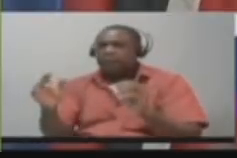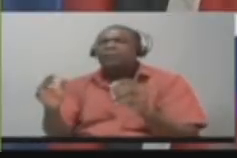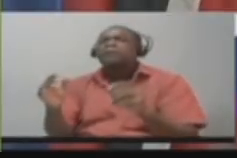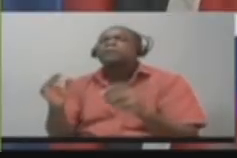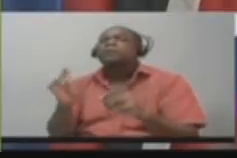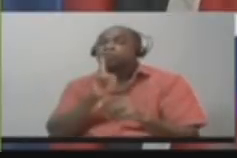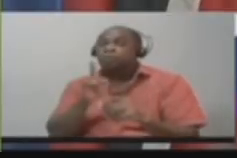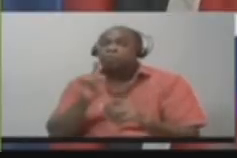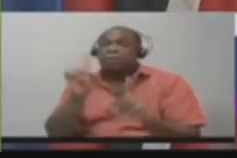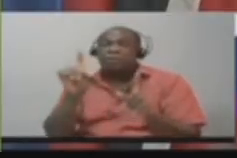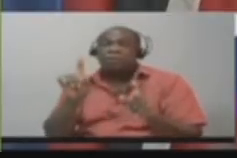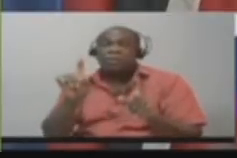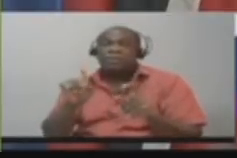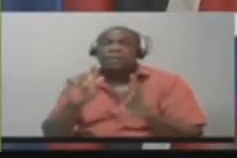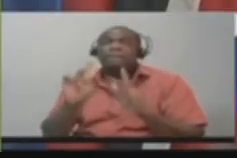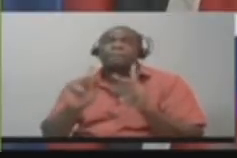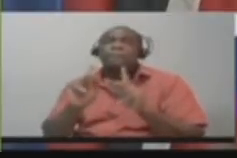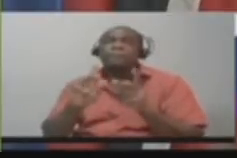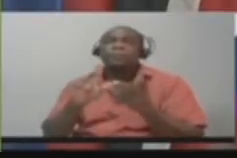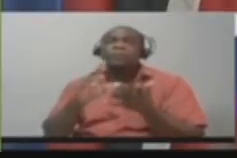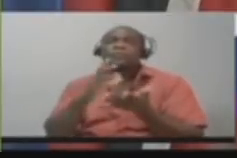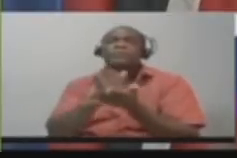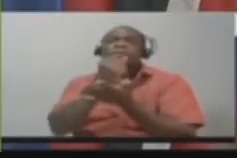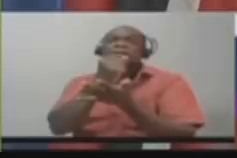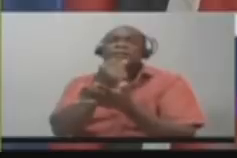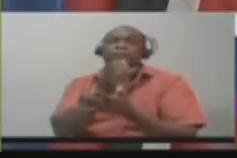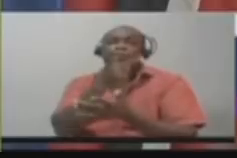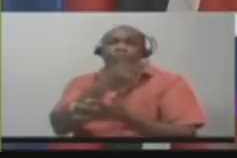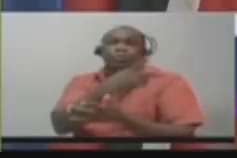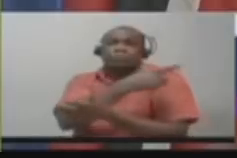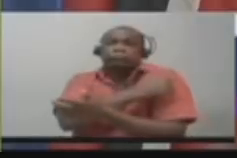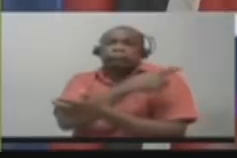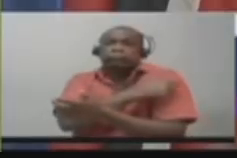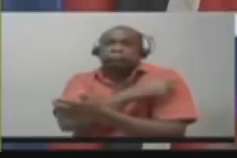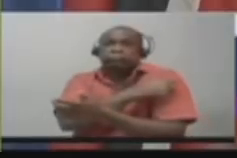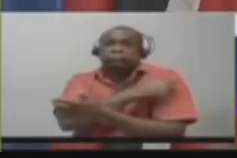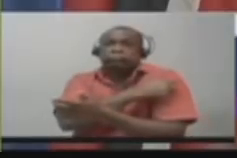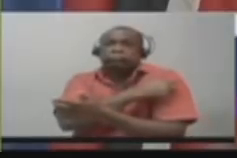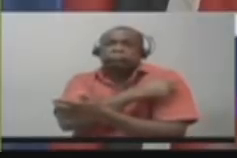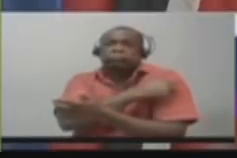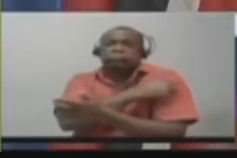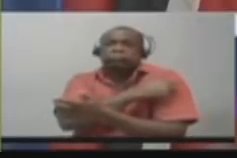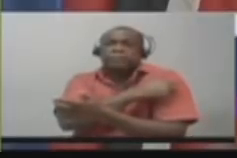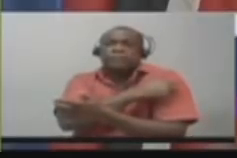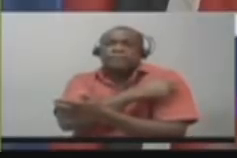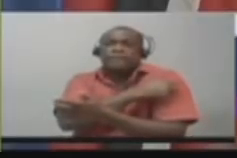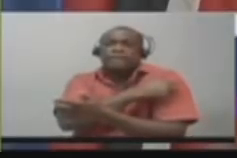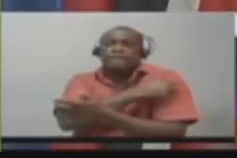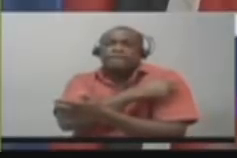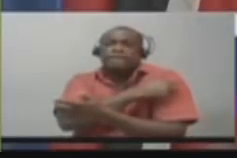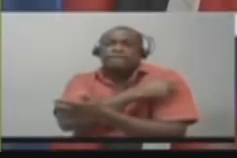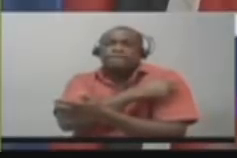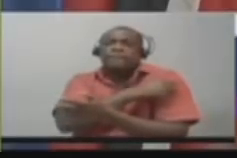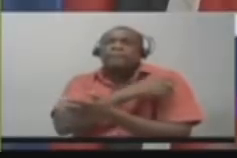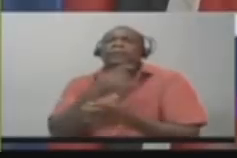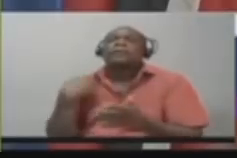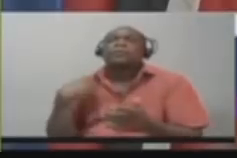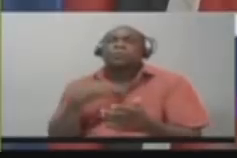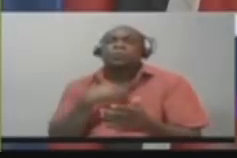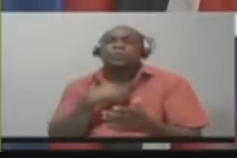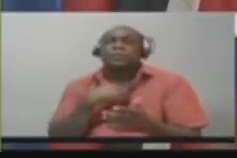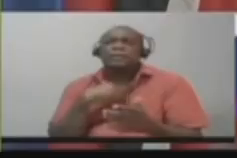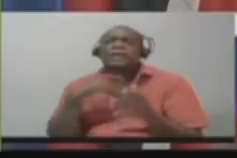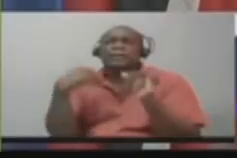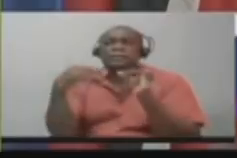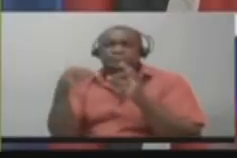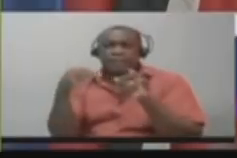individuals who may have received 2 jabs, and what we pointed out is that in the instance where that may